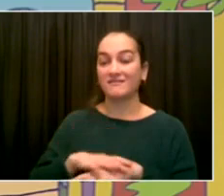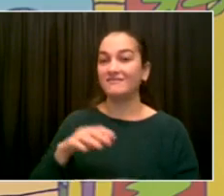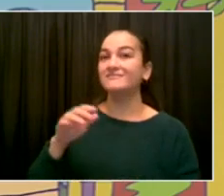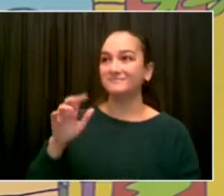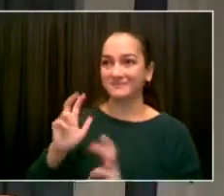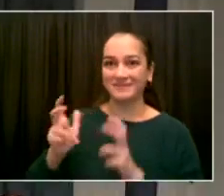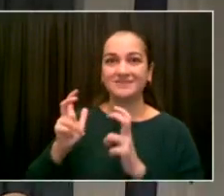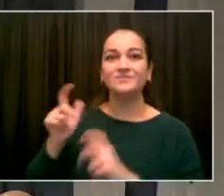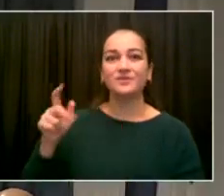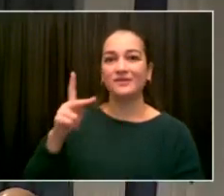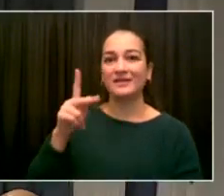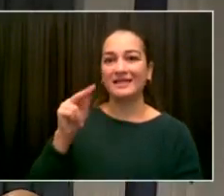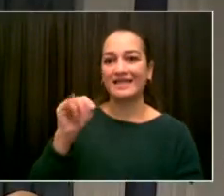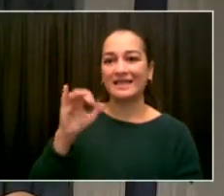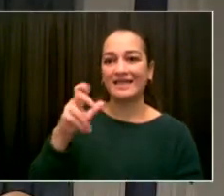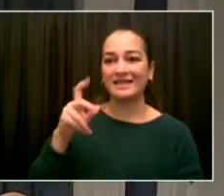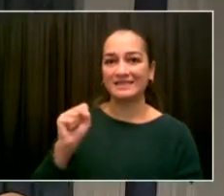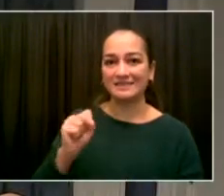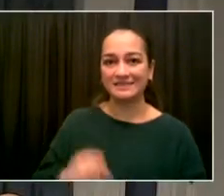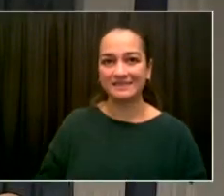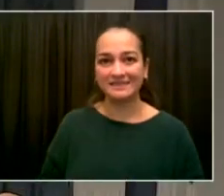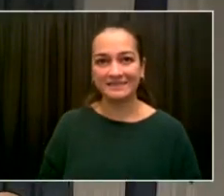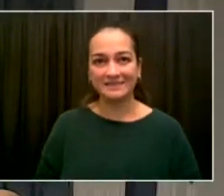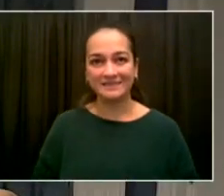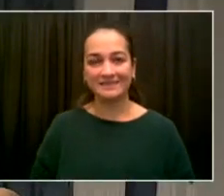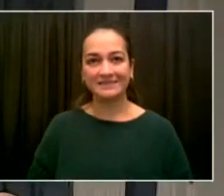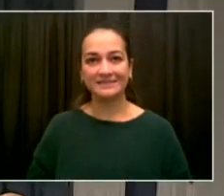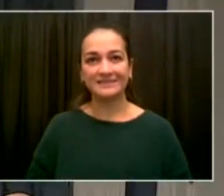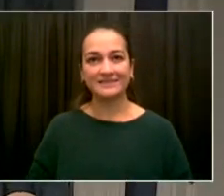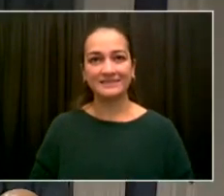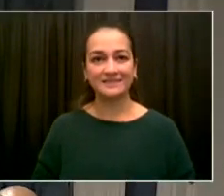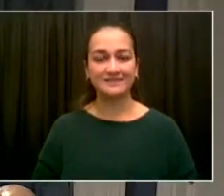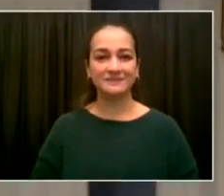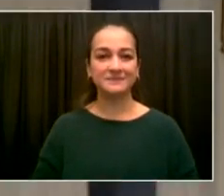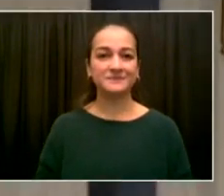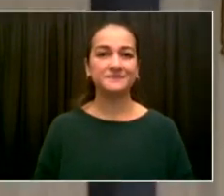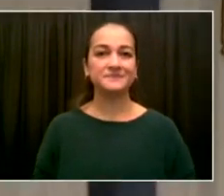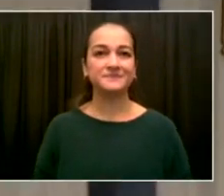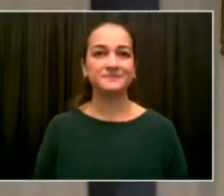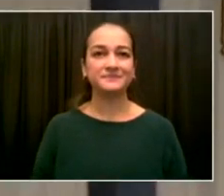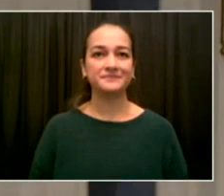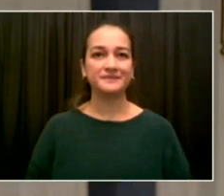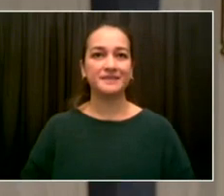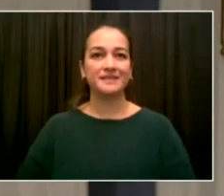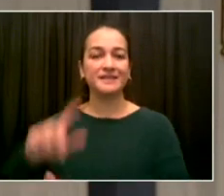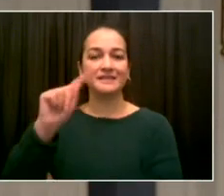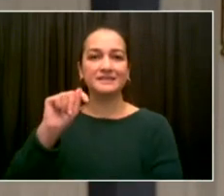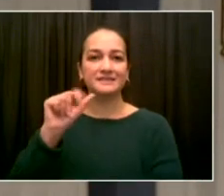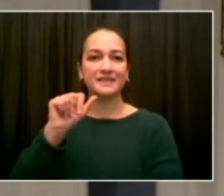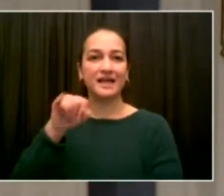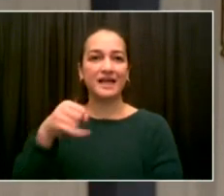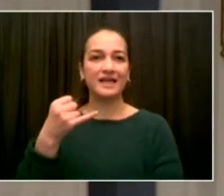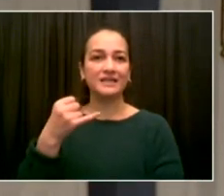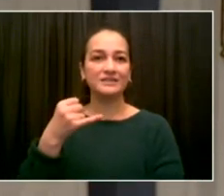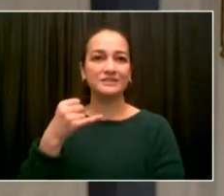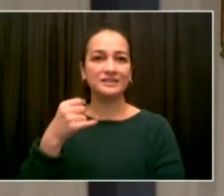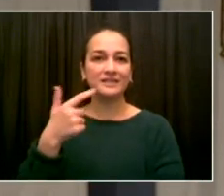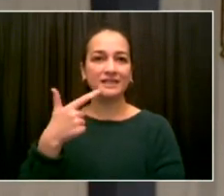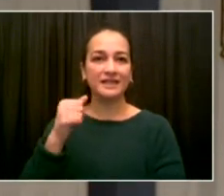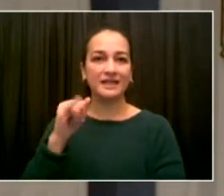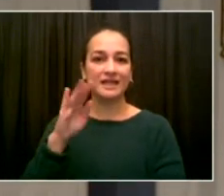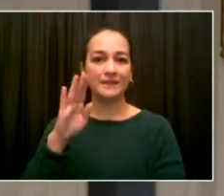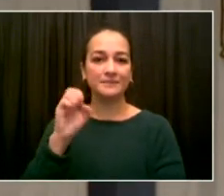Taj Gibson. How you doing, Mr. Mayor? I'm feeling great. It's great to have you here. Thank you for having me. Thank you for having me. I'm just happy to be